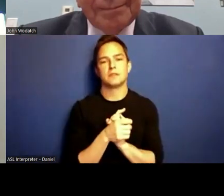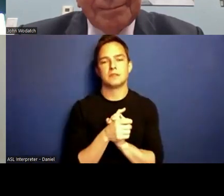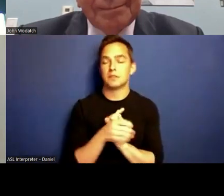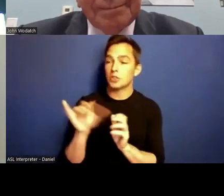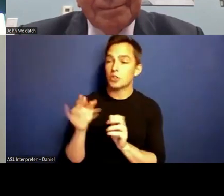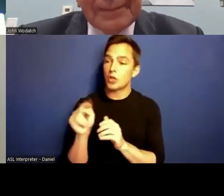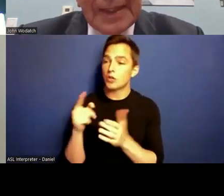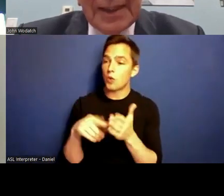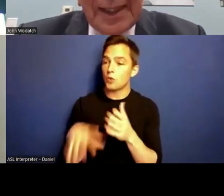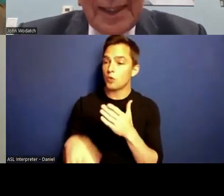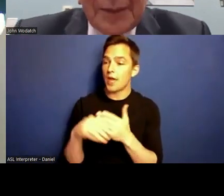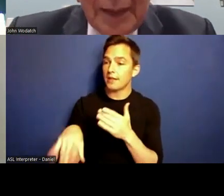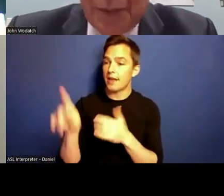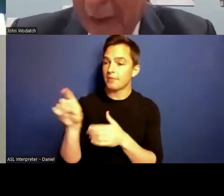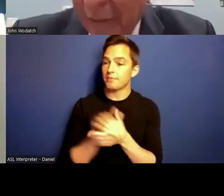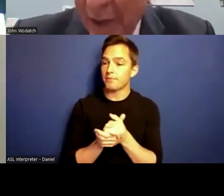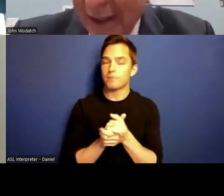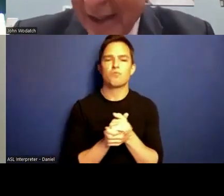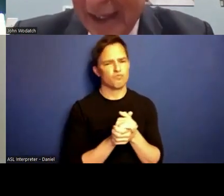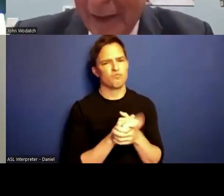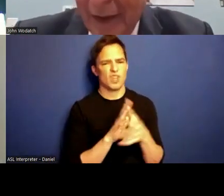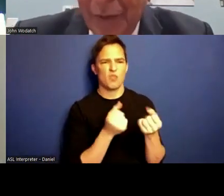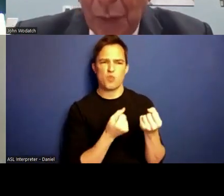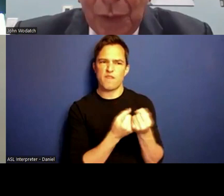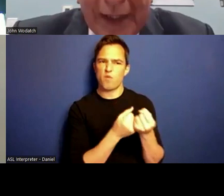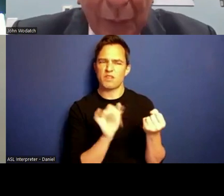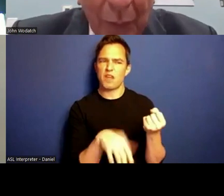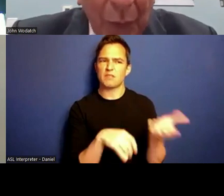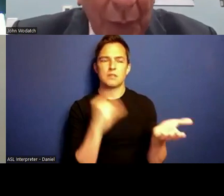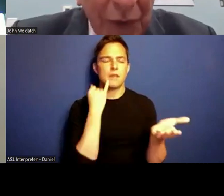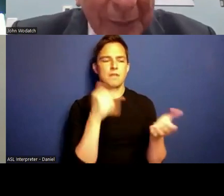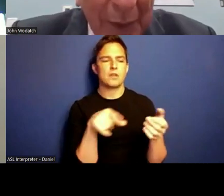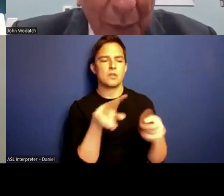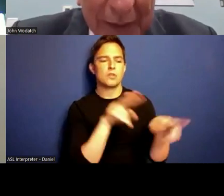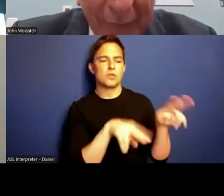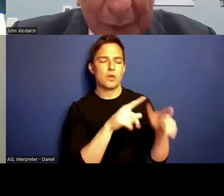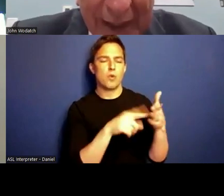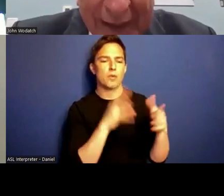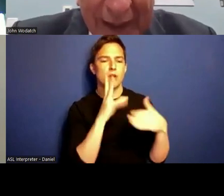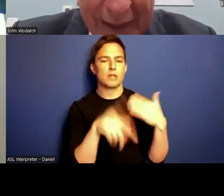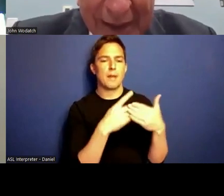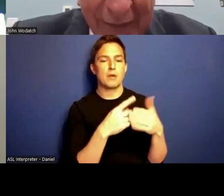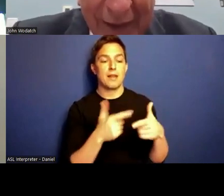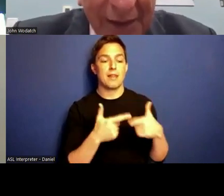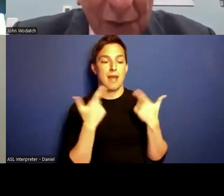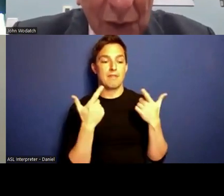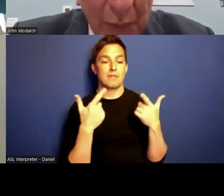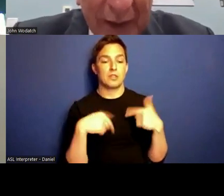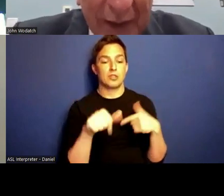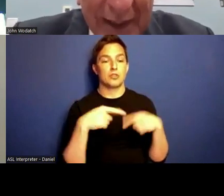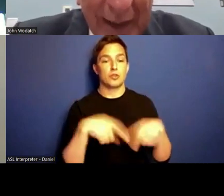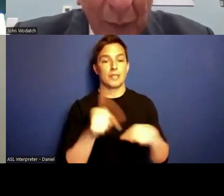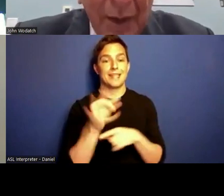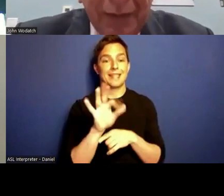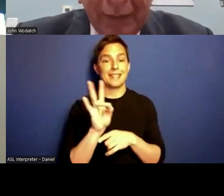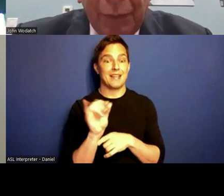will you add to that? Yeah, I would reinforce it and say that if you look at what we talked about, what life was like in 1970s versus what